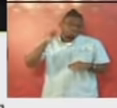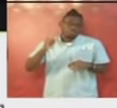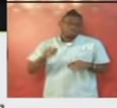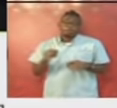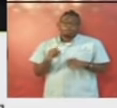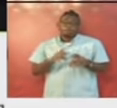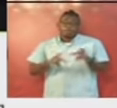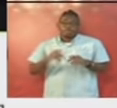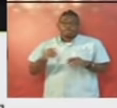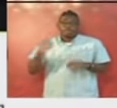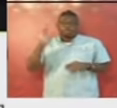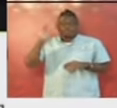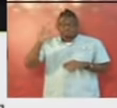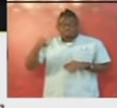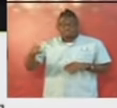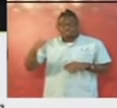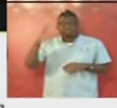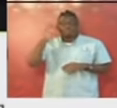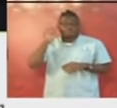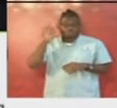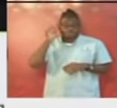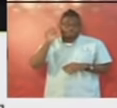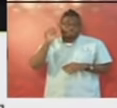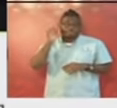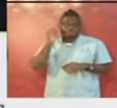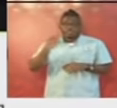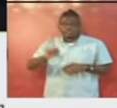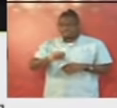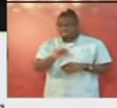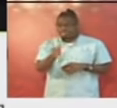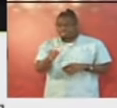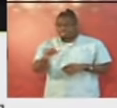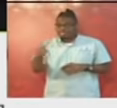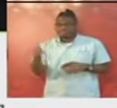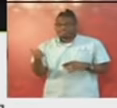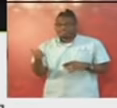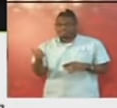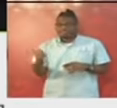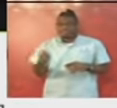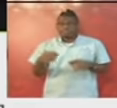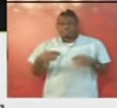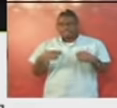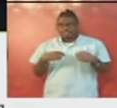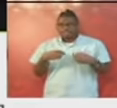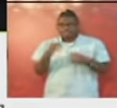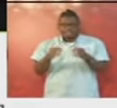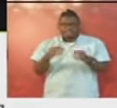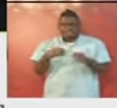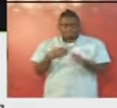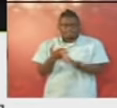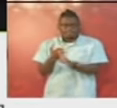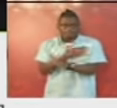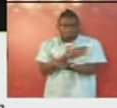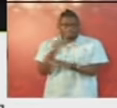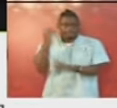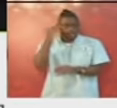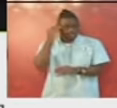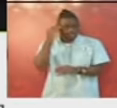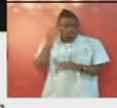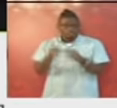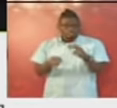things and also have other vulnerabilities such as pre-existing psychiatric disorders, poor